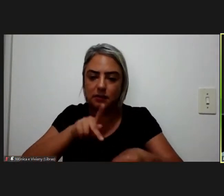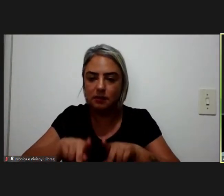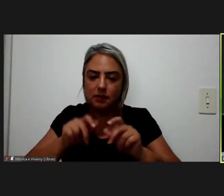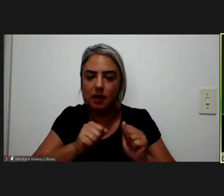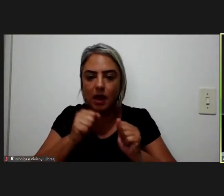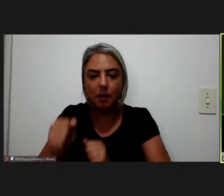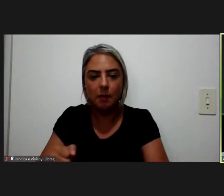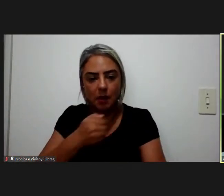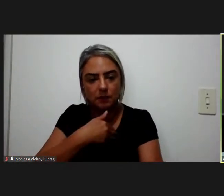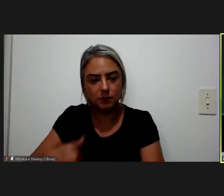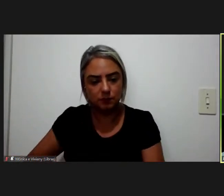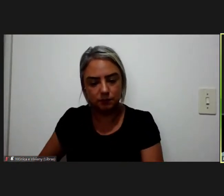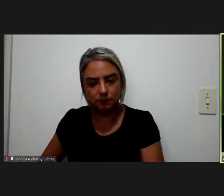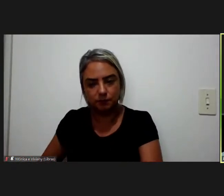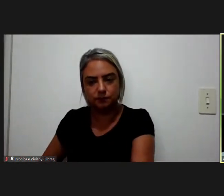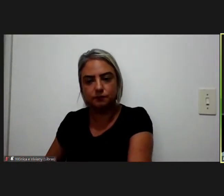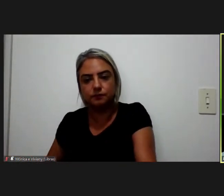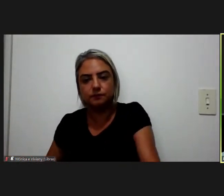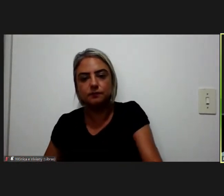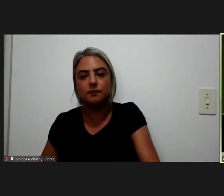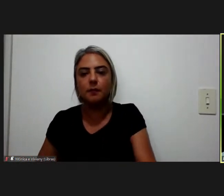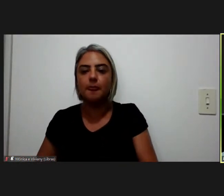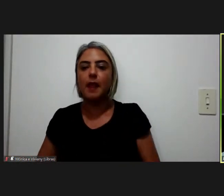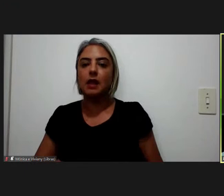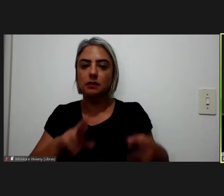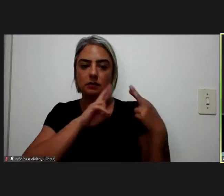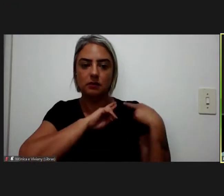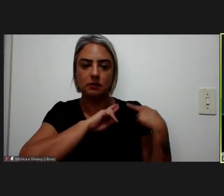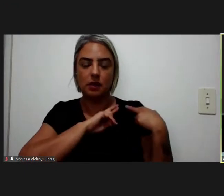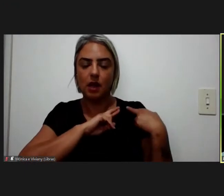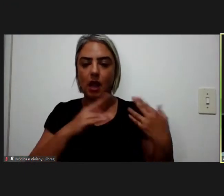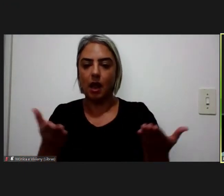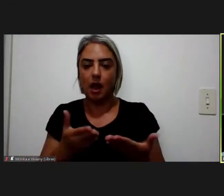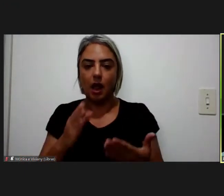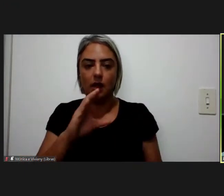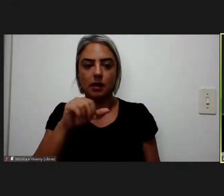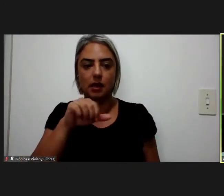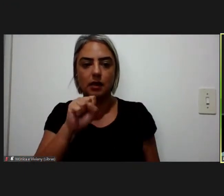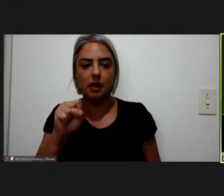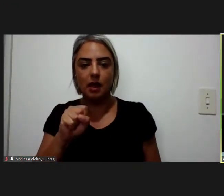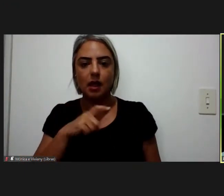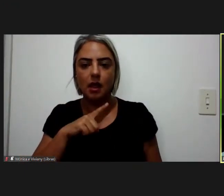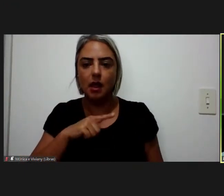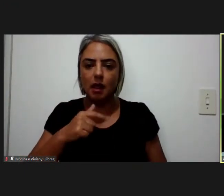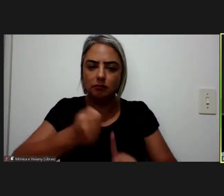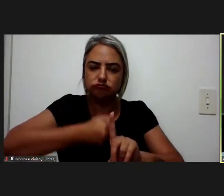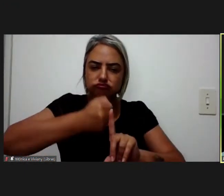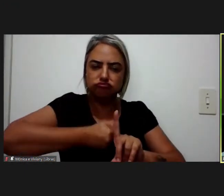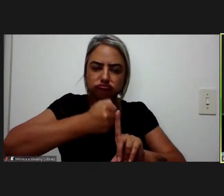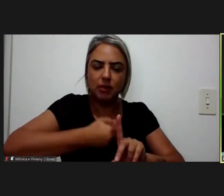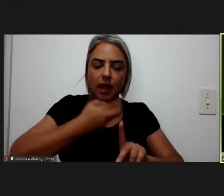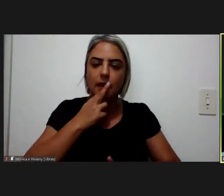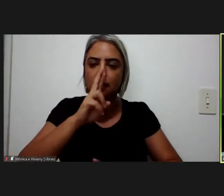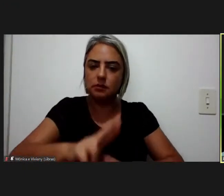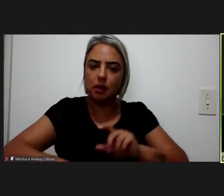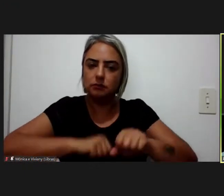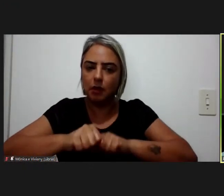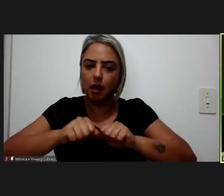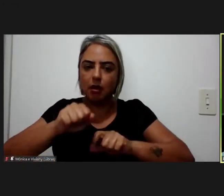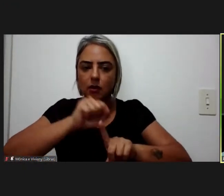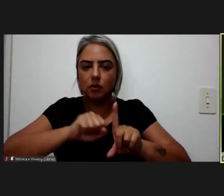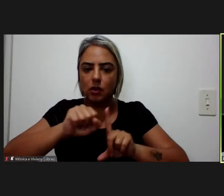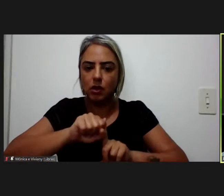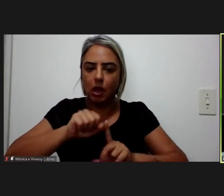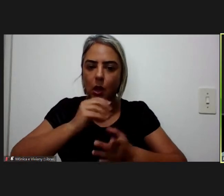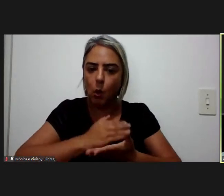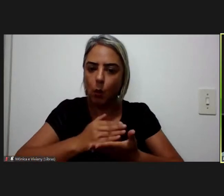of the population and to the public power. These current attributions from the CNS are from a great mobilization